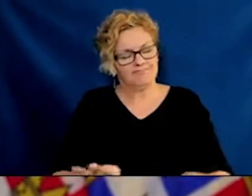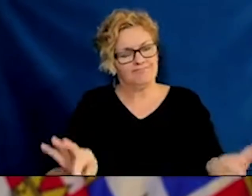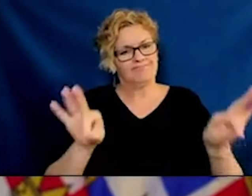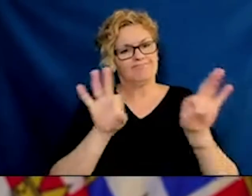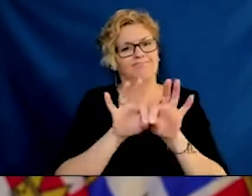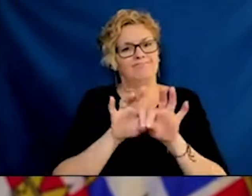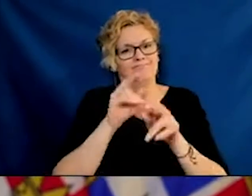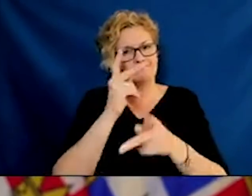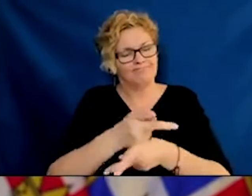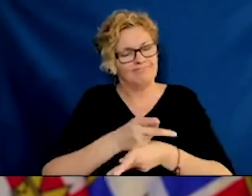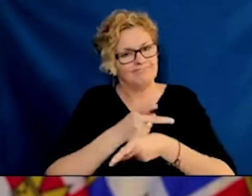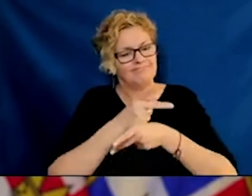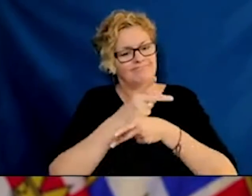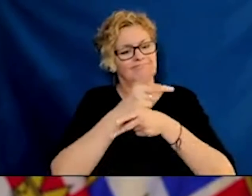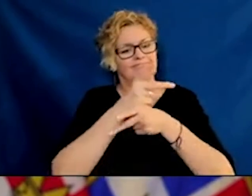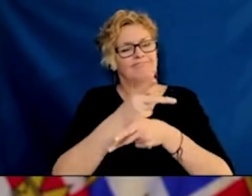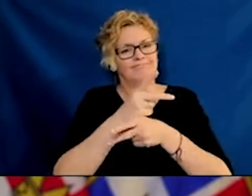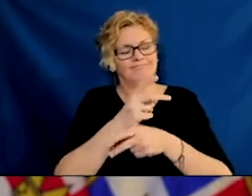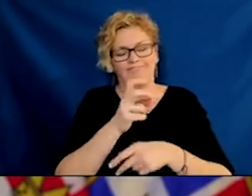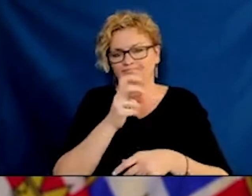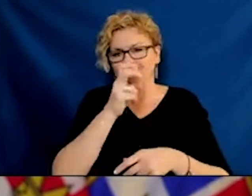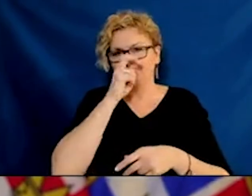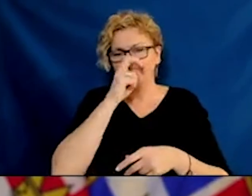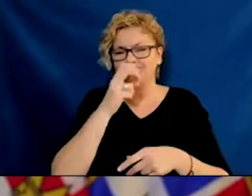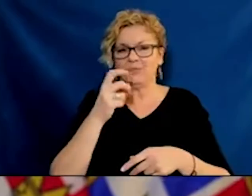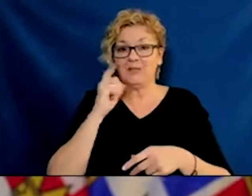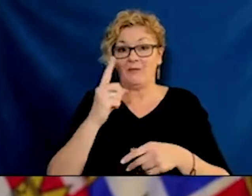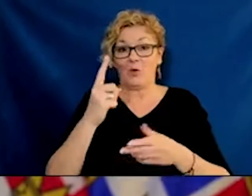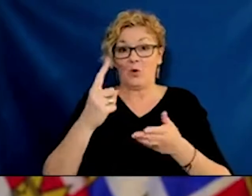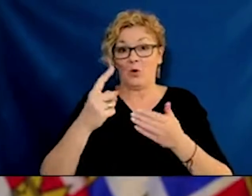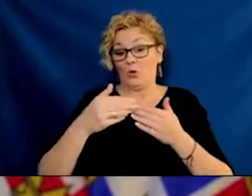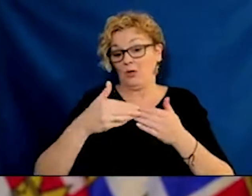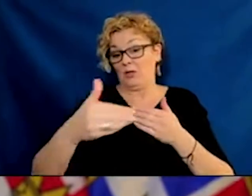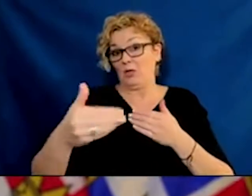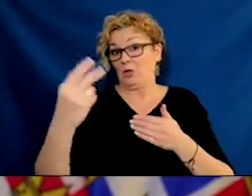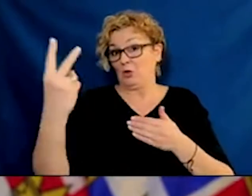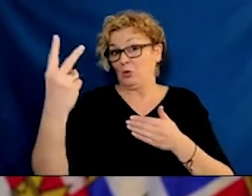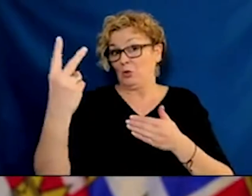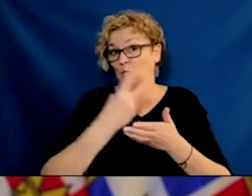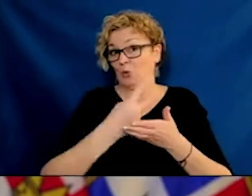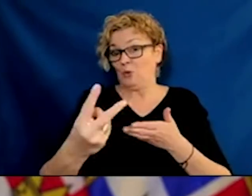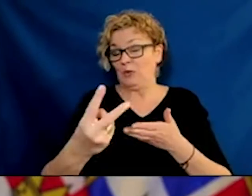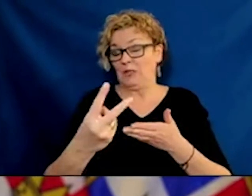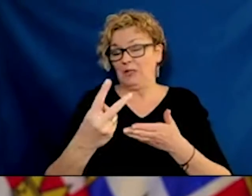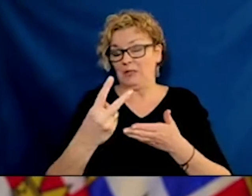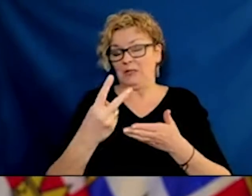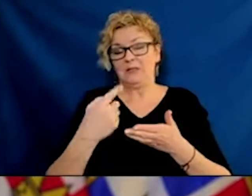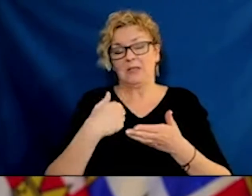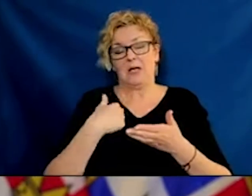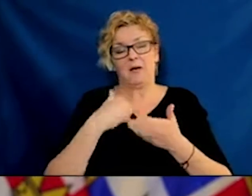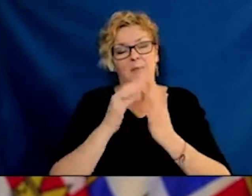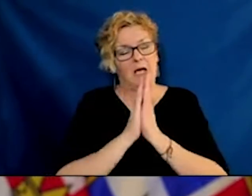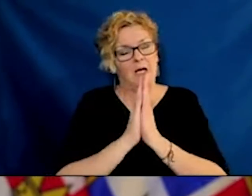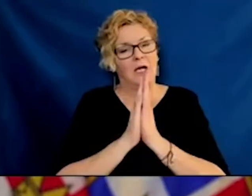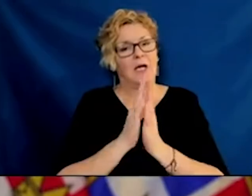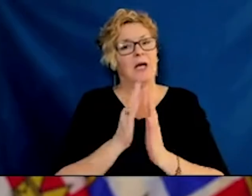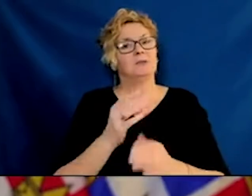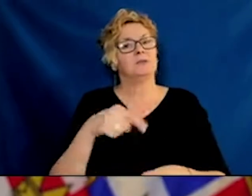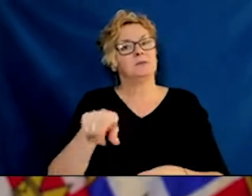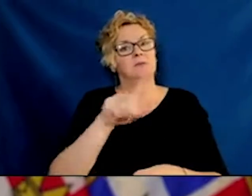need. For the next 2 weeks, I am asking you to do more. Take a step